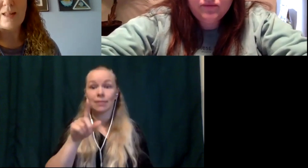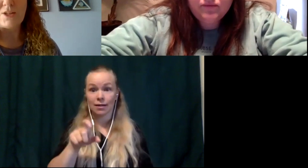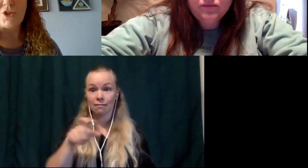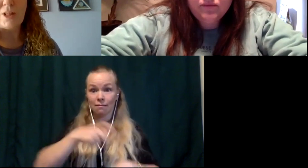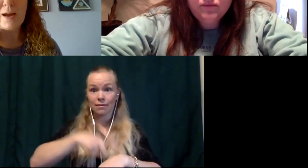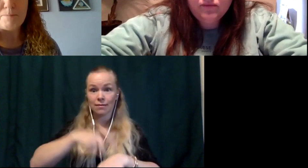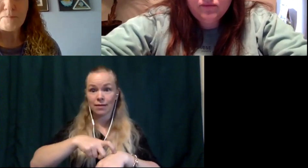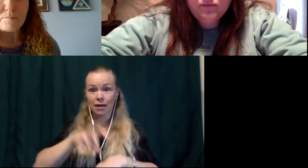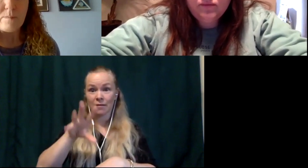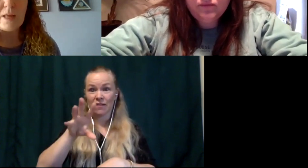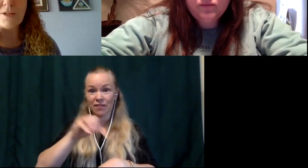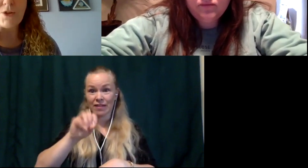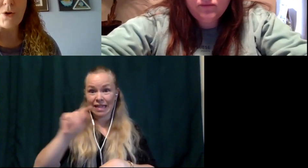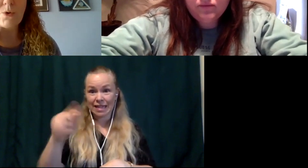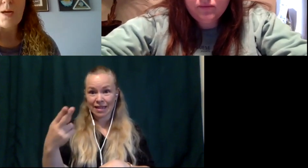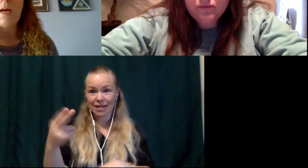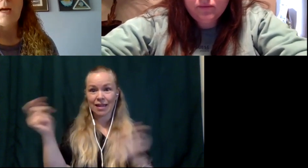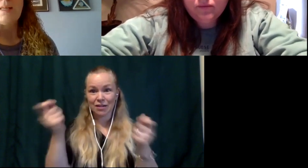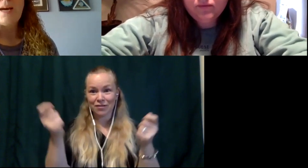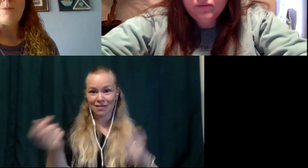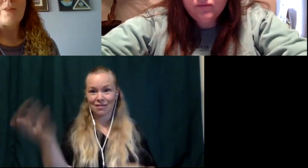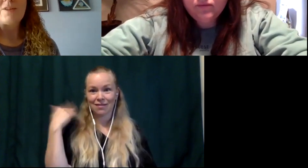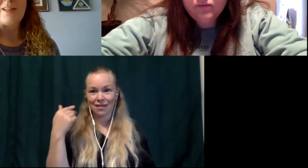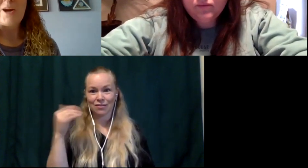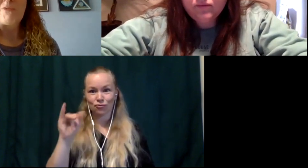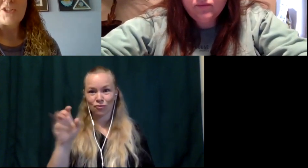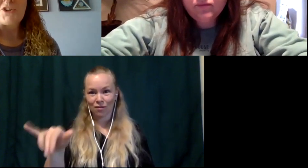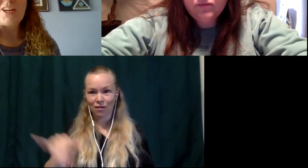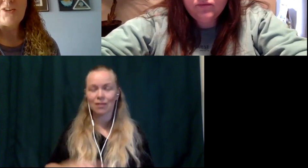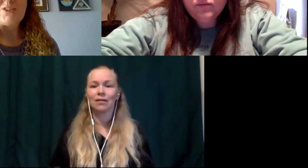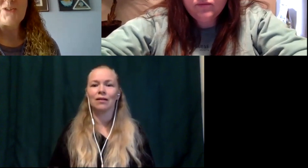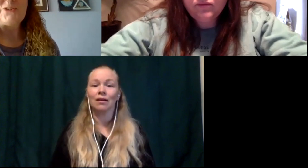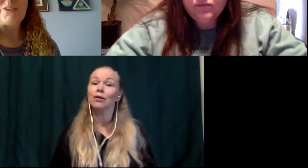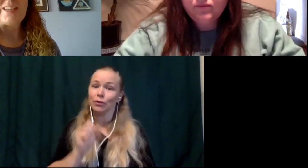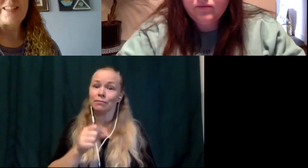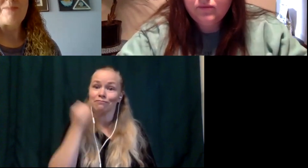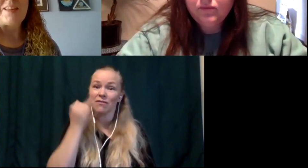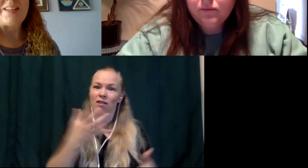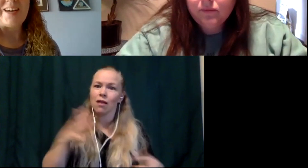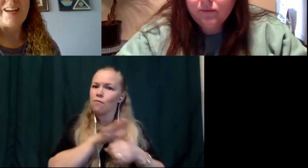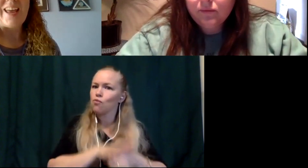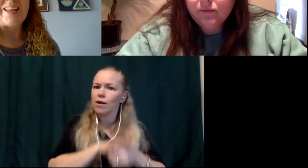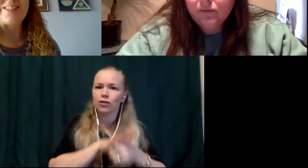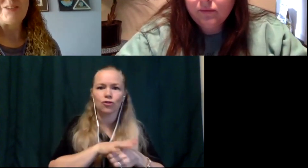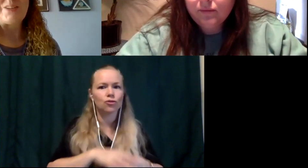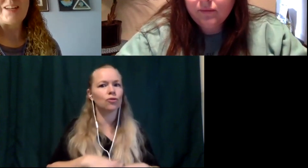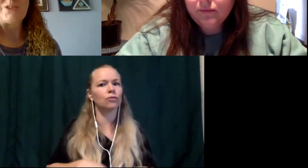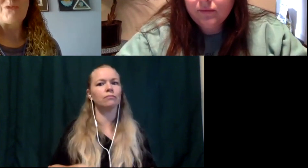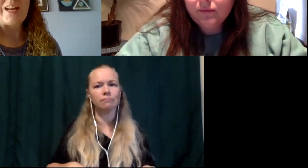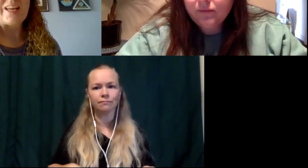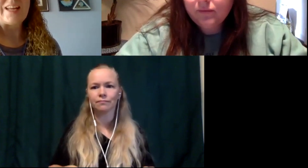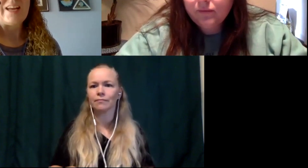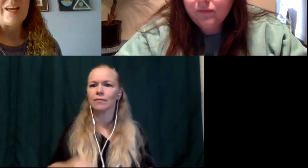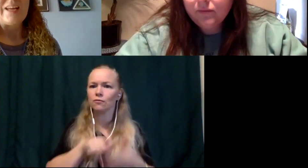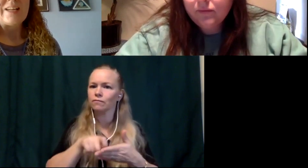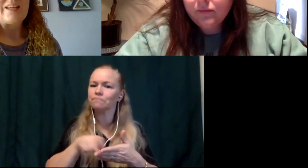anniversary last July. So, yeah, when there's a lot of pressure on you to get something done and to